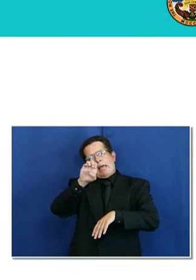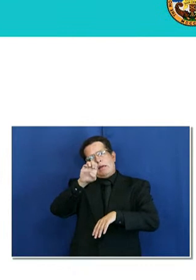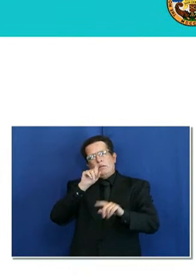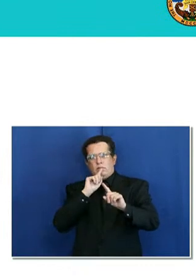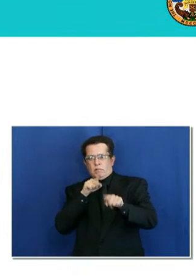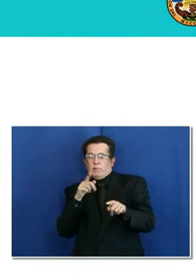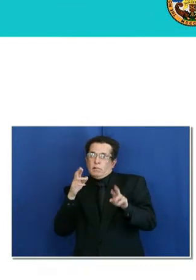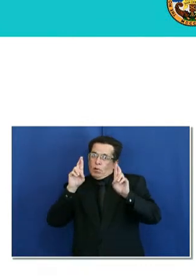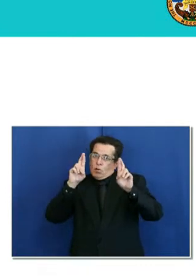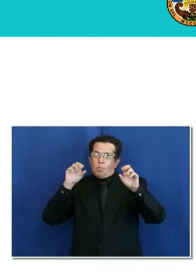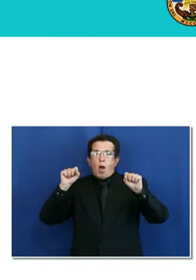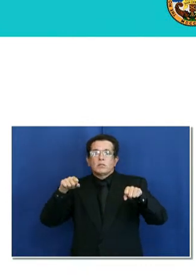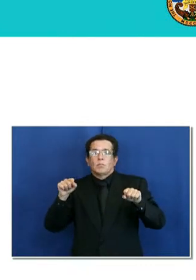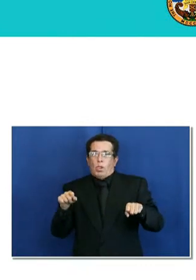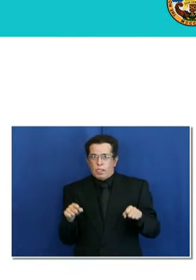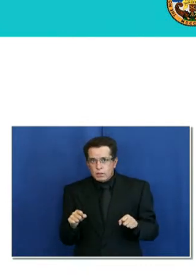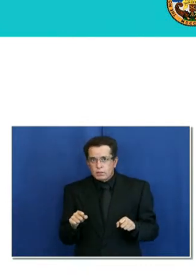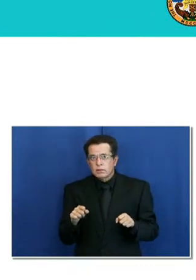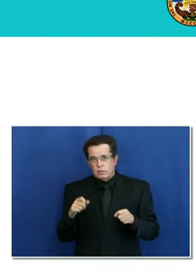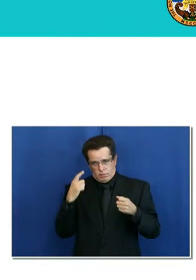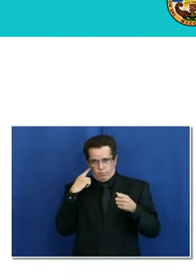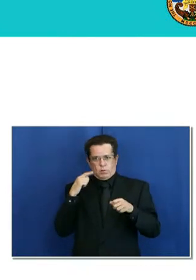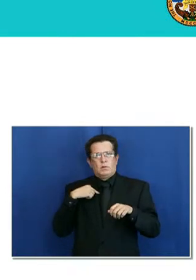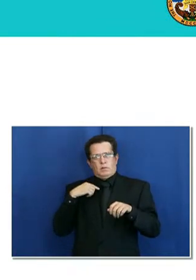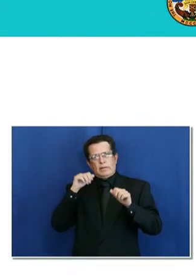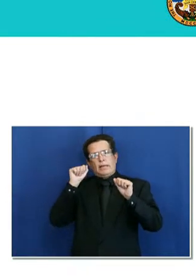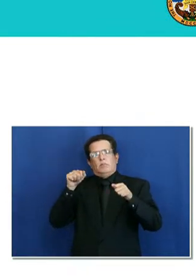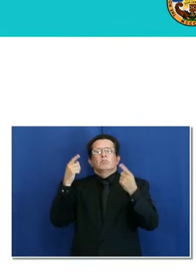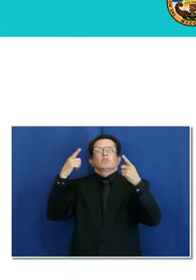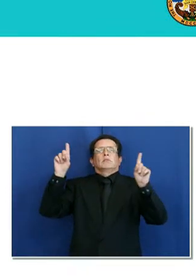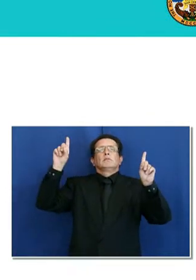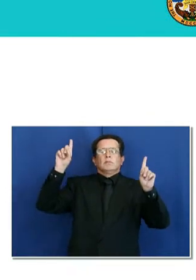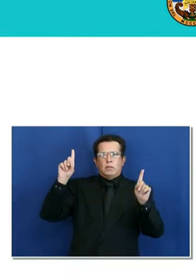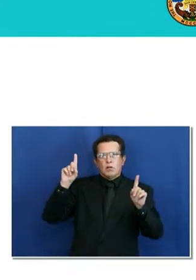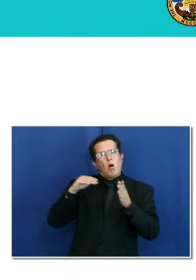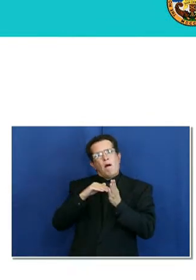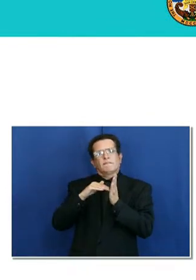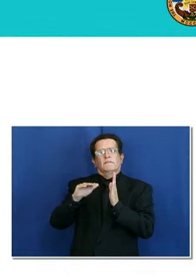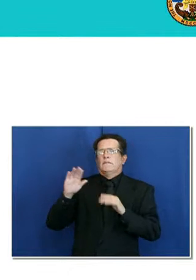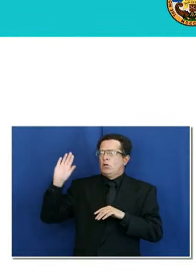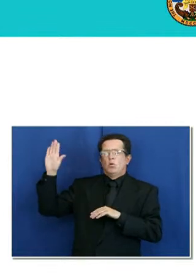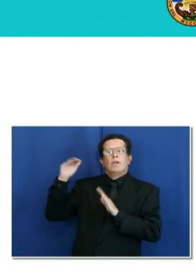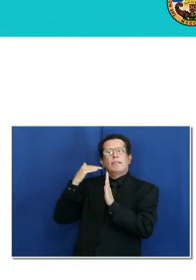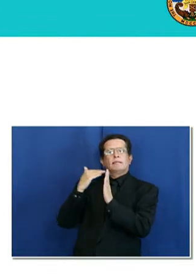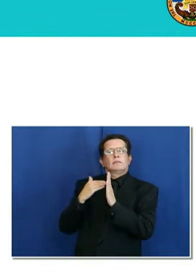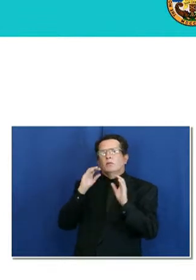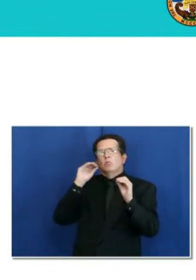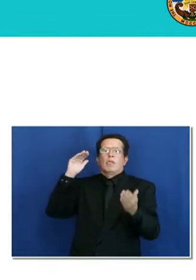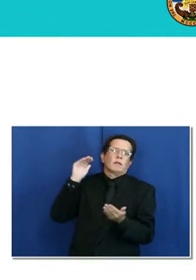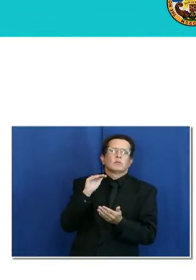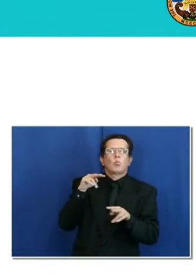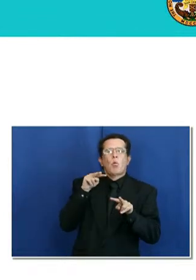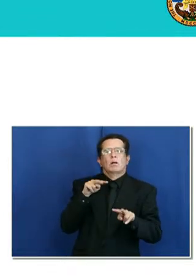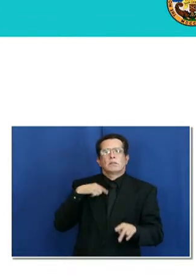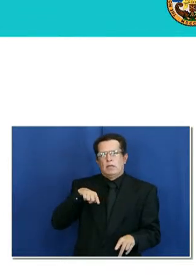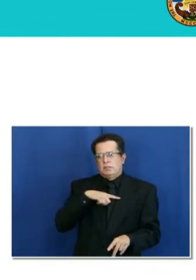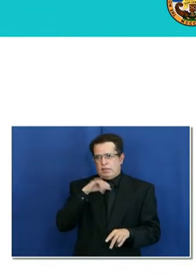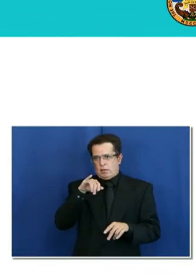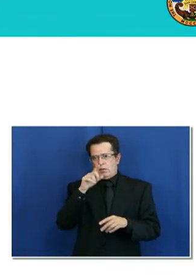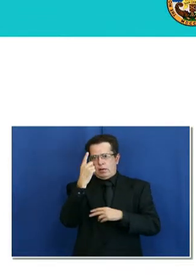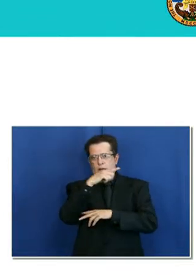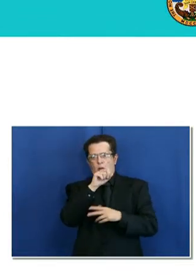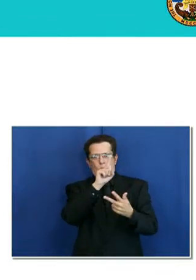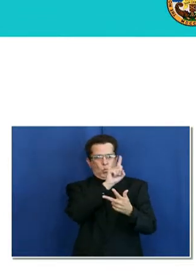this is the process for exiting the state's county monitoring list. Day 1, 2,